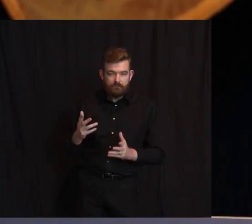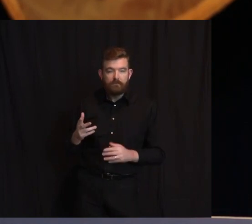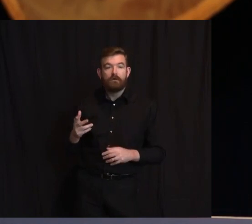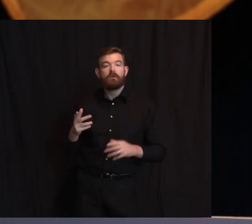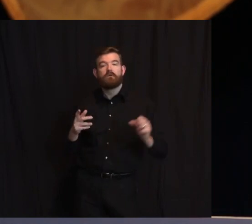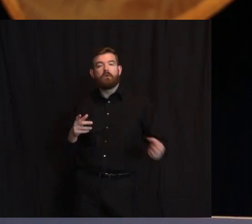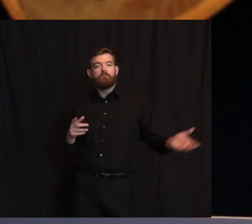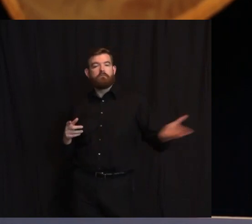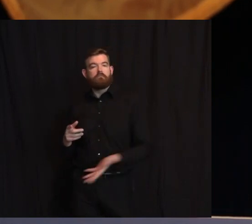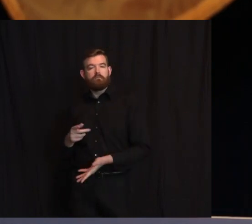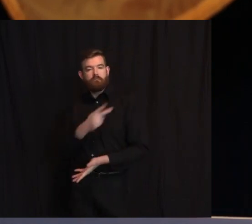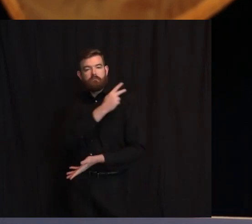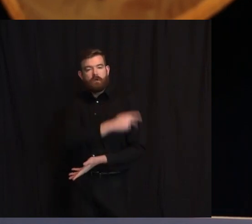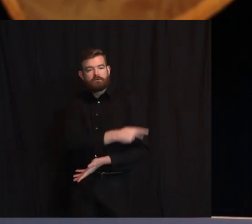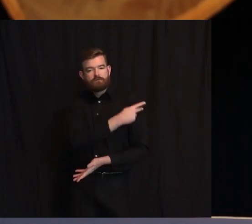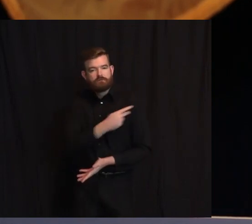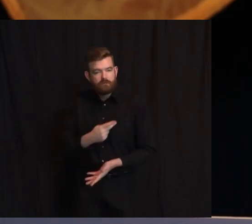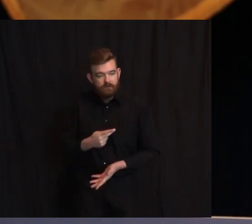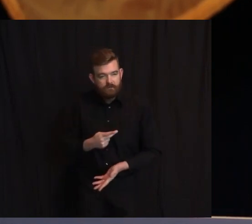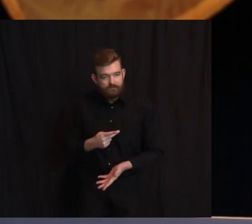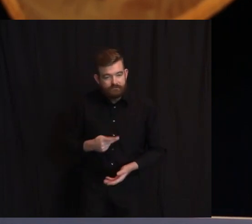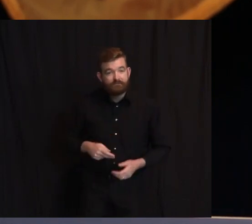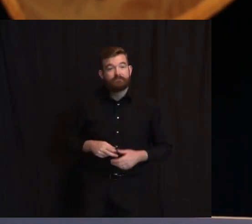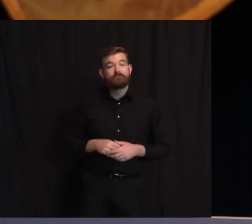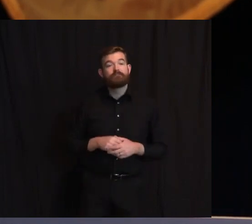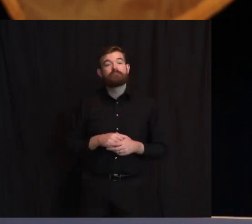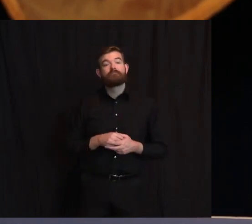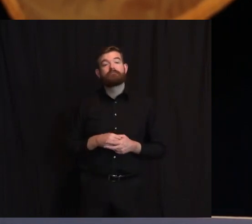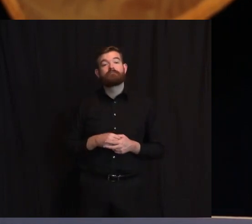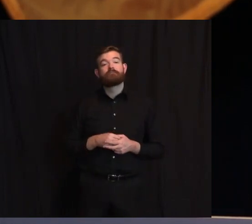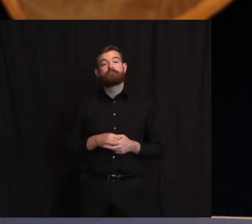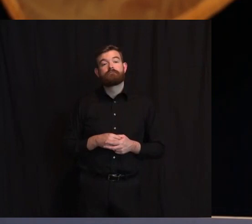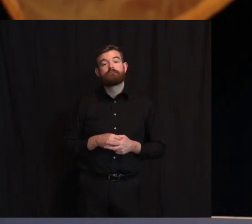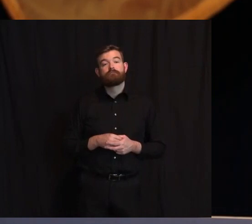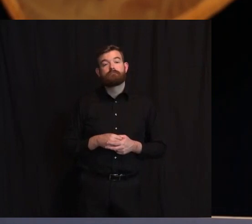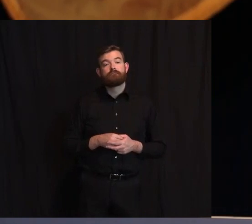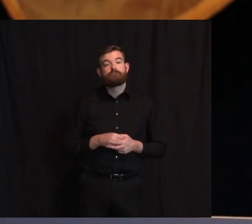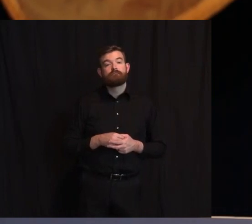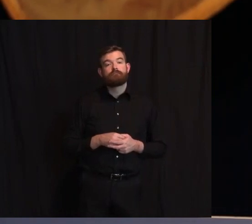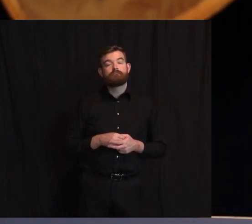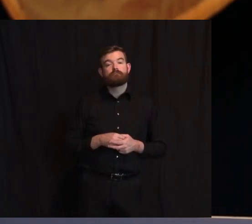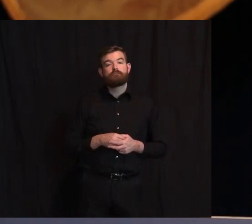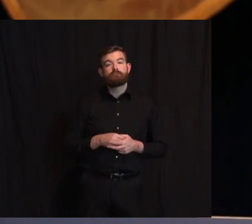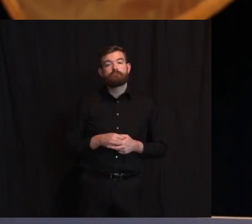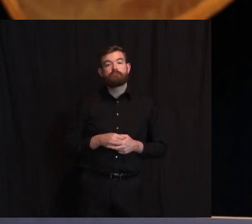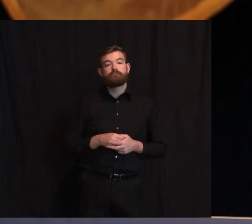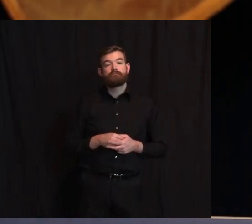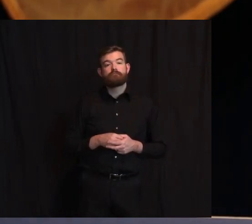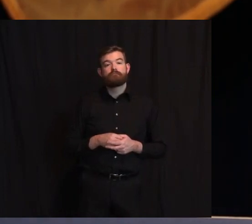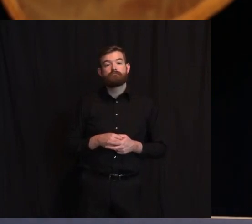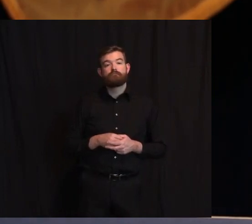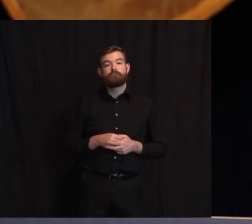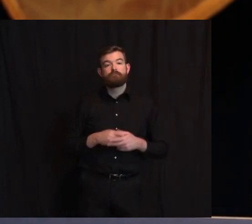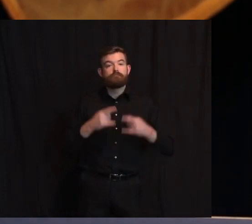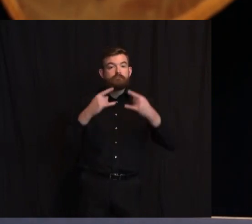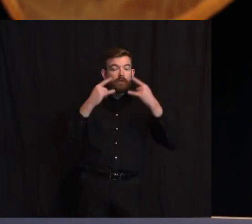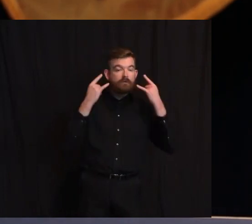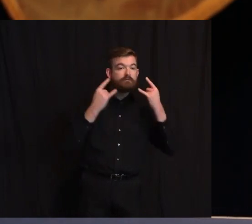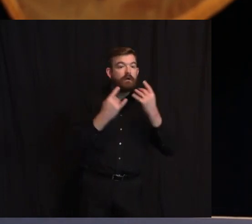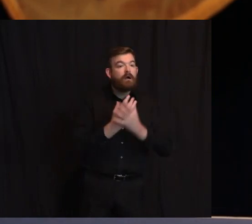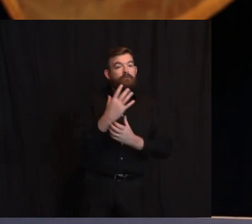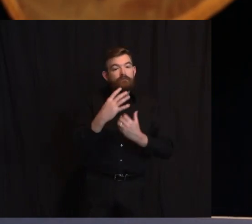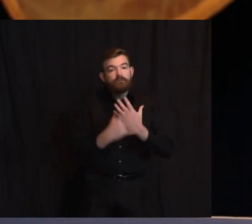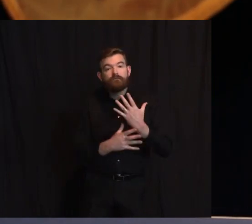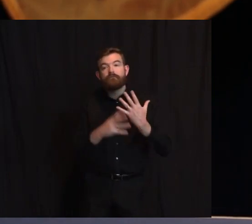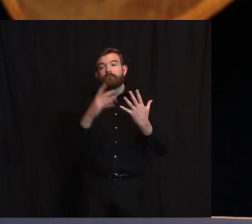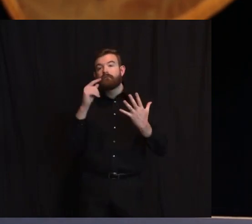that cannot implement infection control protocols cannot admit or readmit into their facilities. These facilities